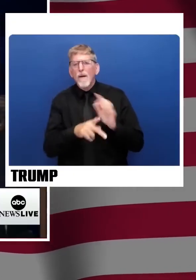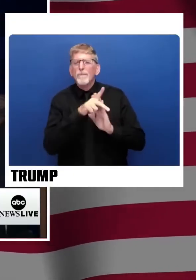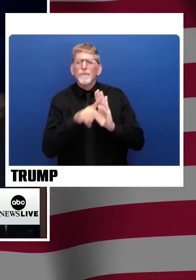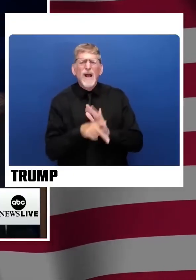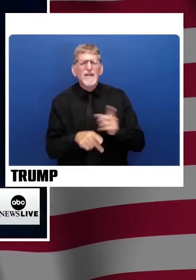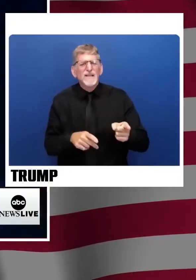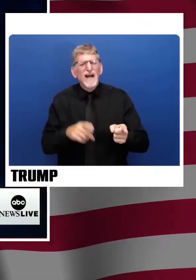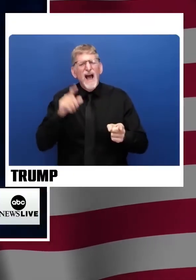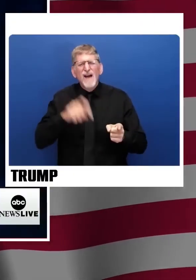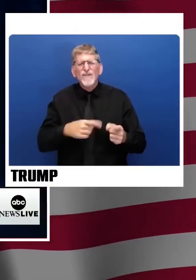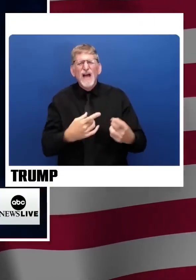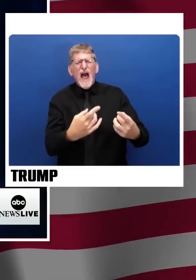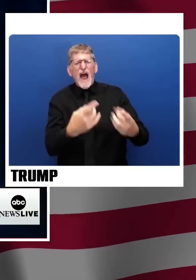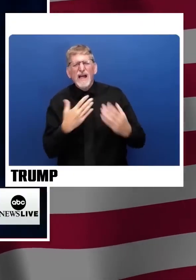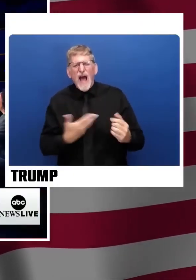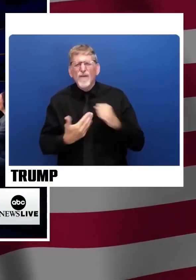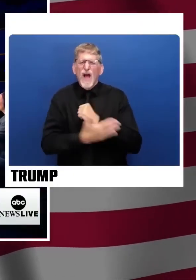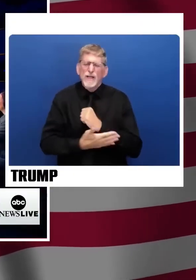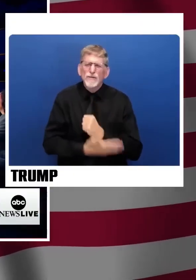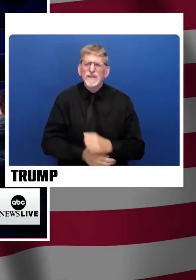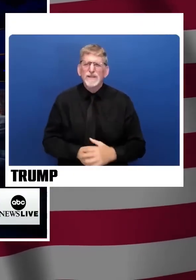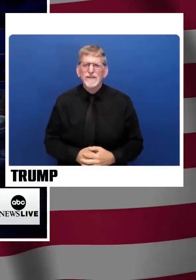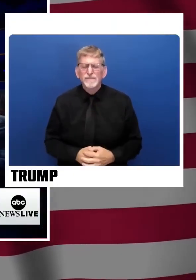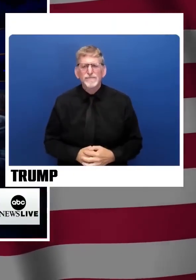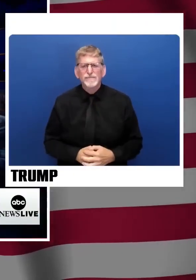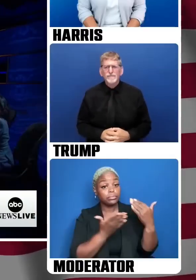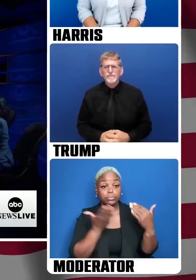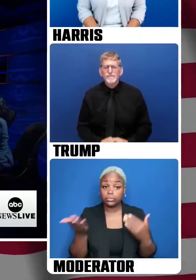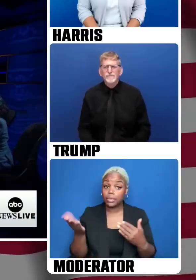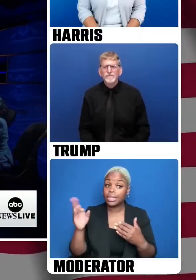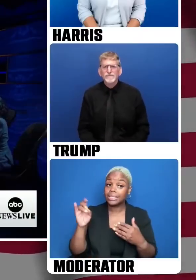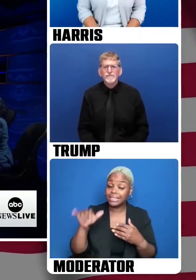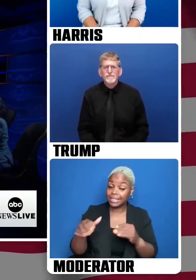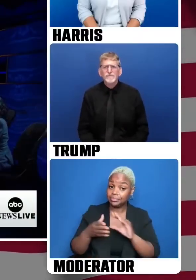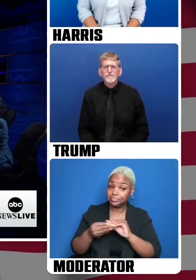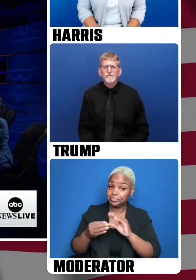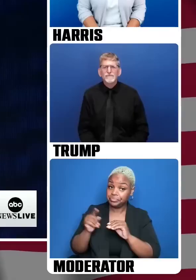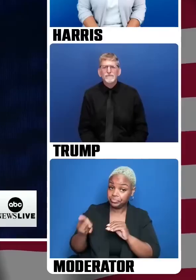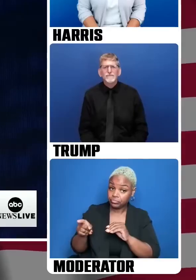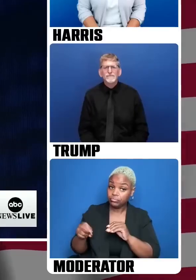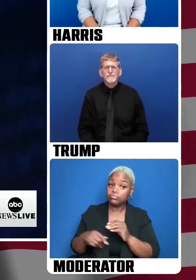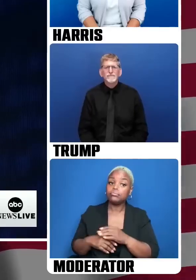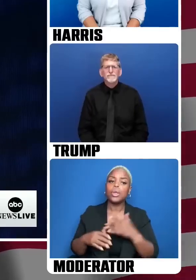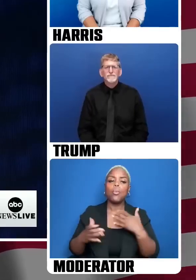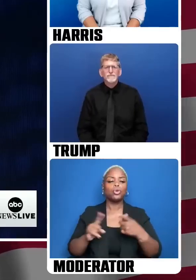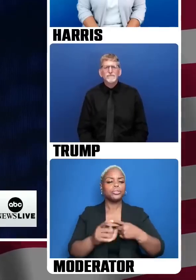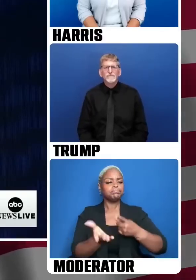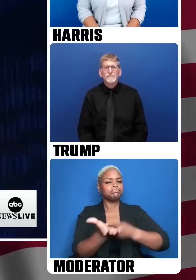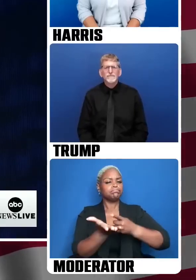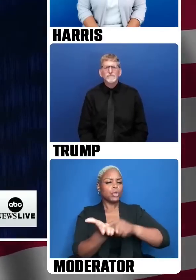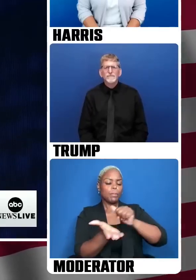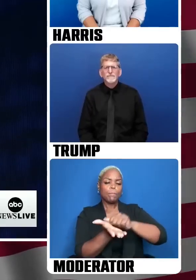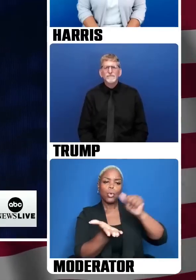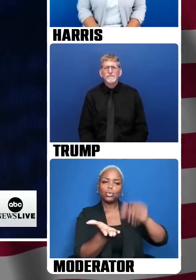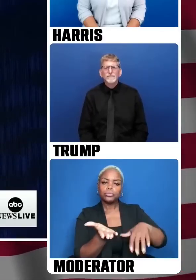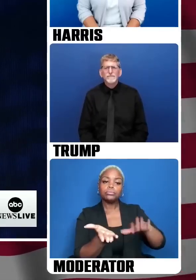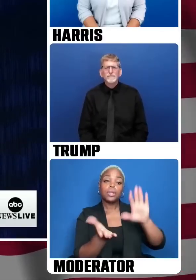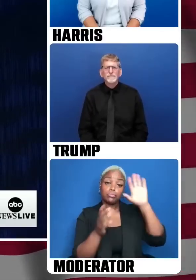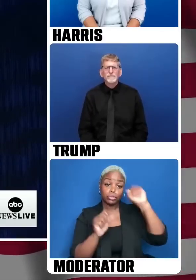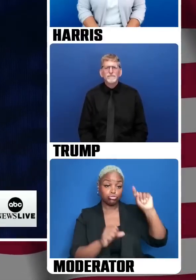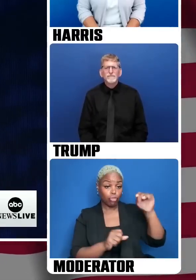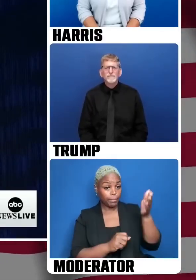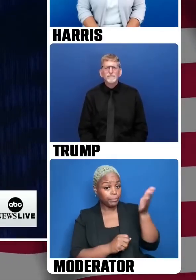country. President Trump, thank you. Lindsay? I want to turn to the issue of abortion. President Trump, you've often touted that you were able to kill Roe v.